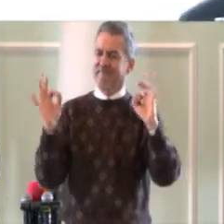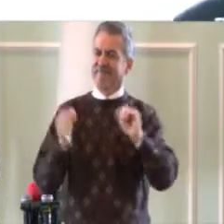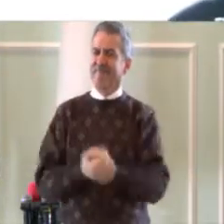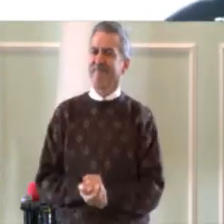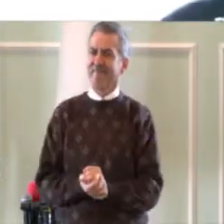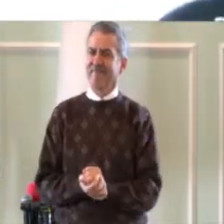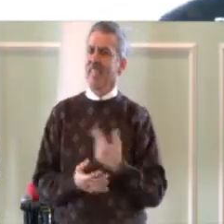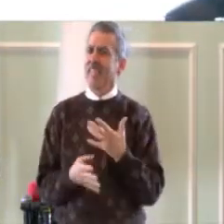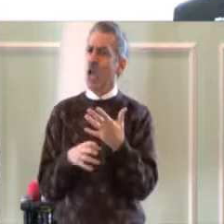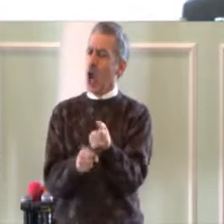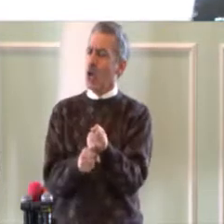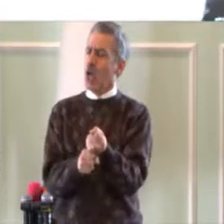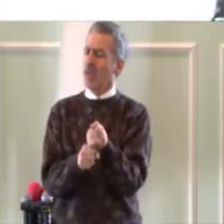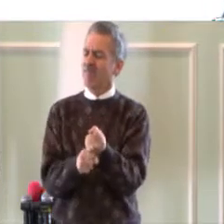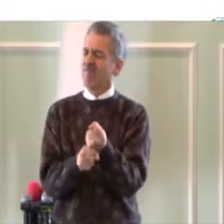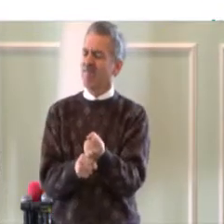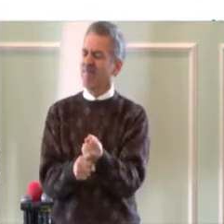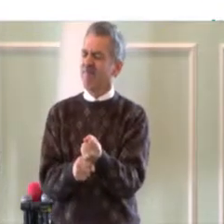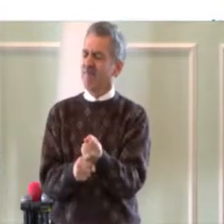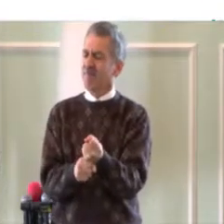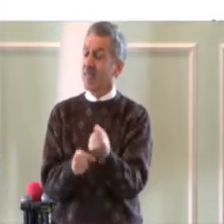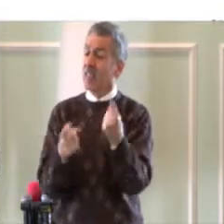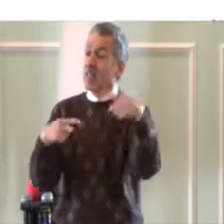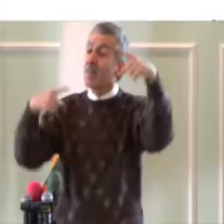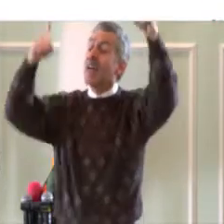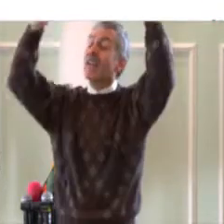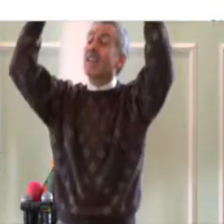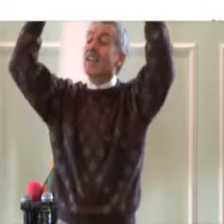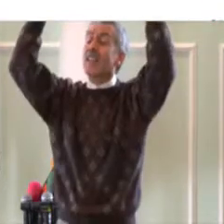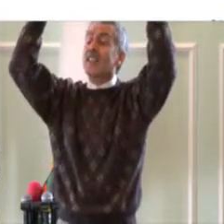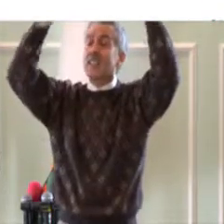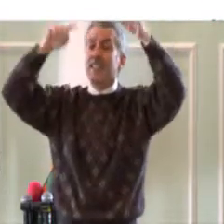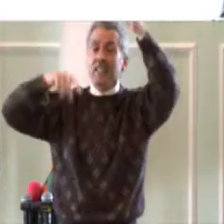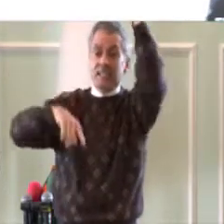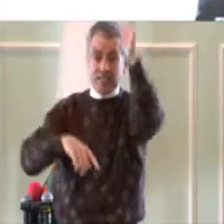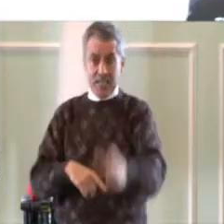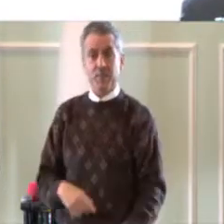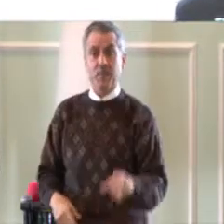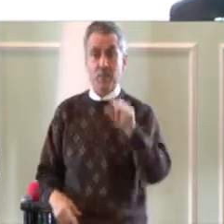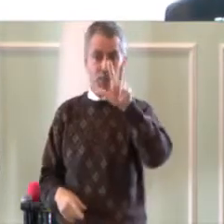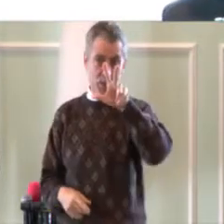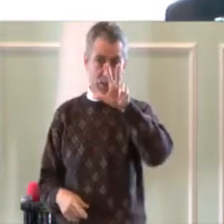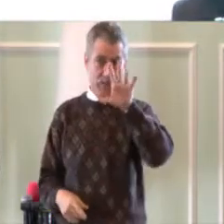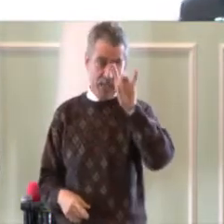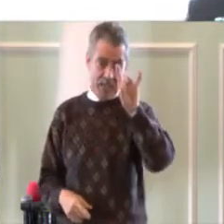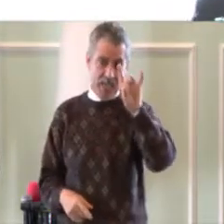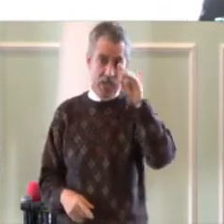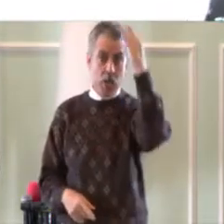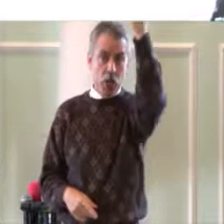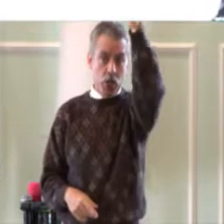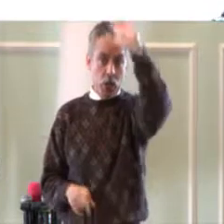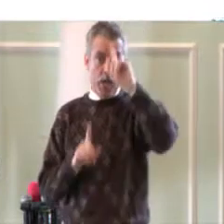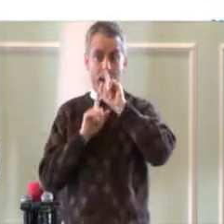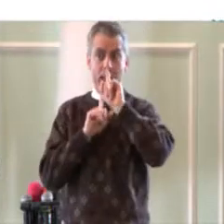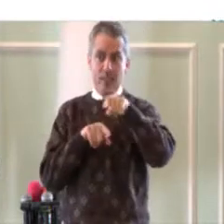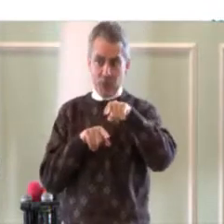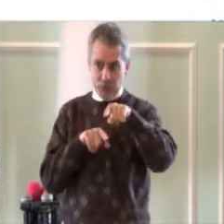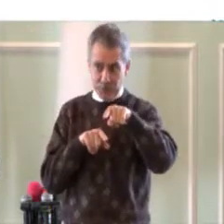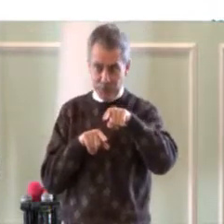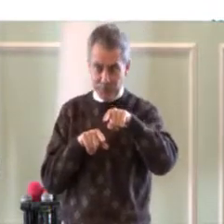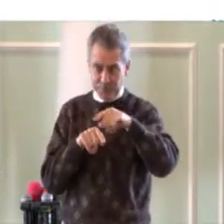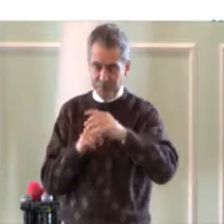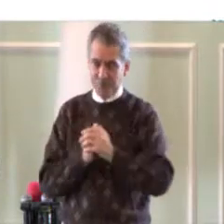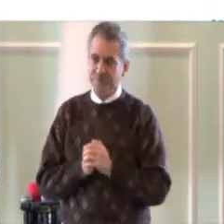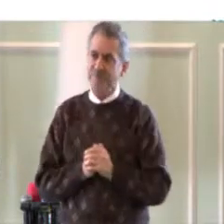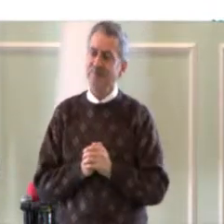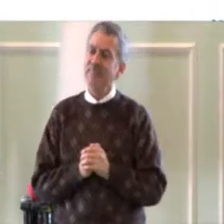held on. And finally, in chapter 38, God answers. Now, it is interesting